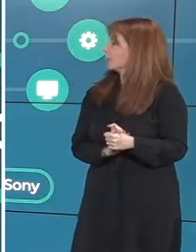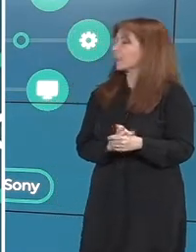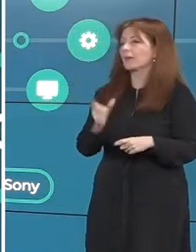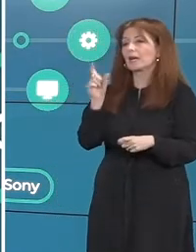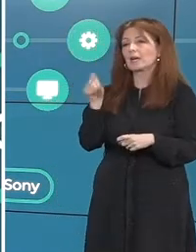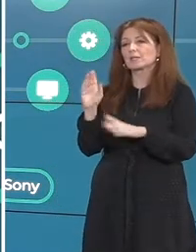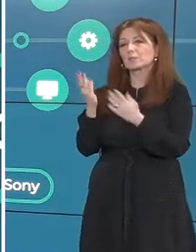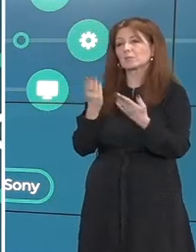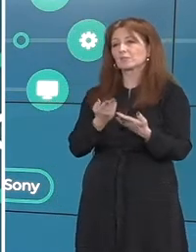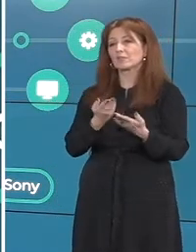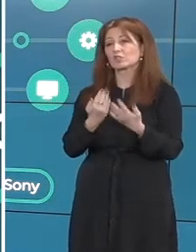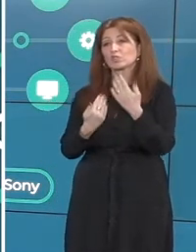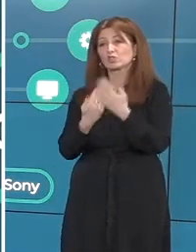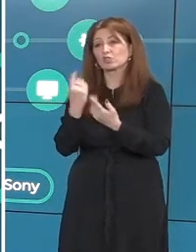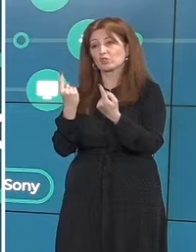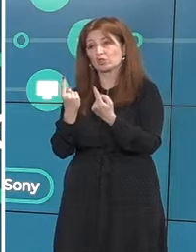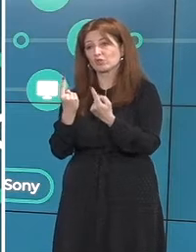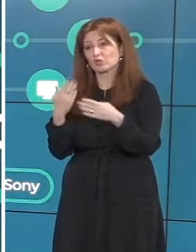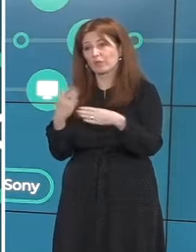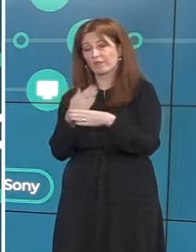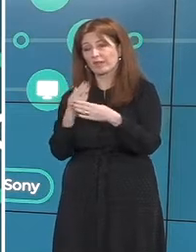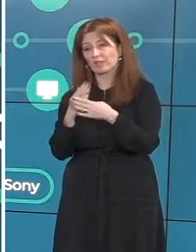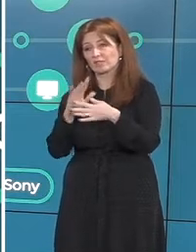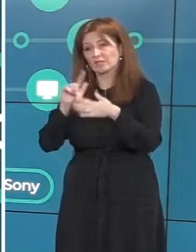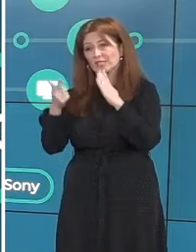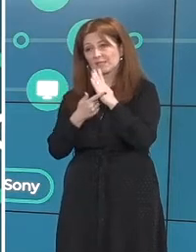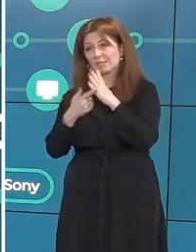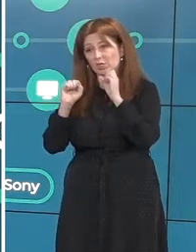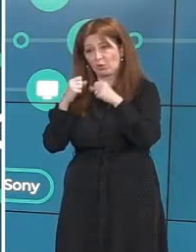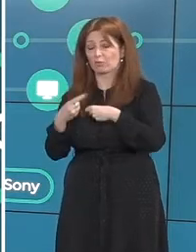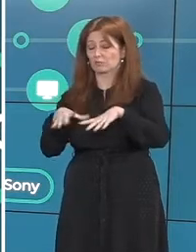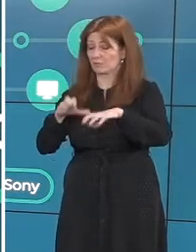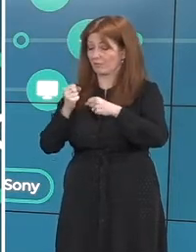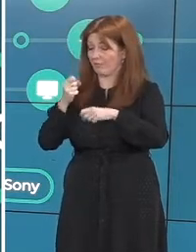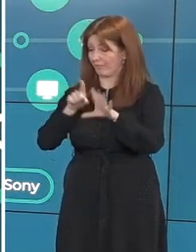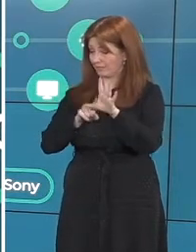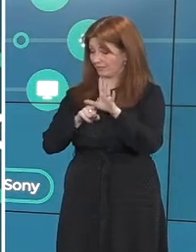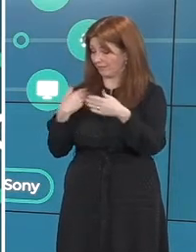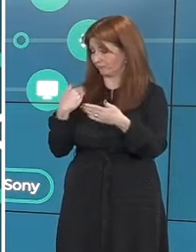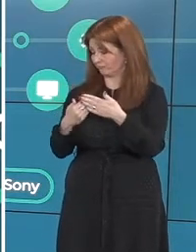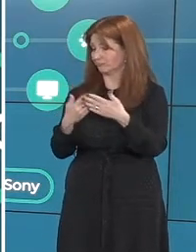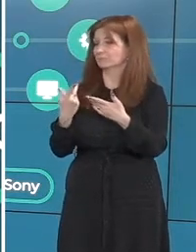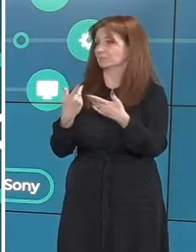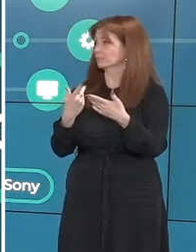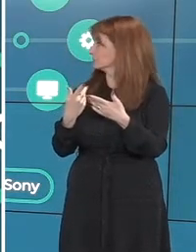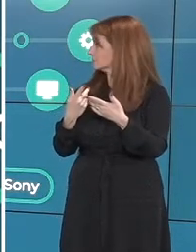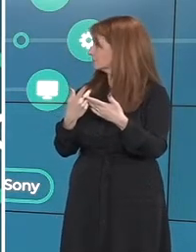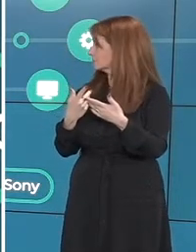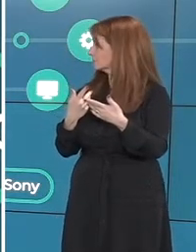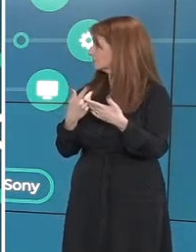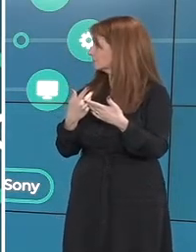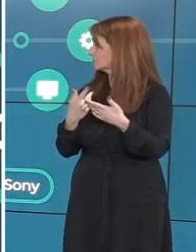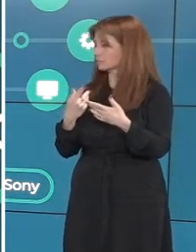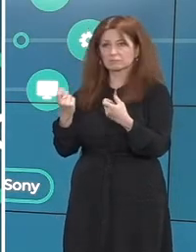is a relatively new function for disability within Google. It's launched this year. So what we've done is we've created several. Oops,